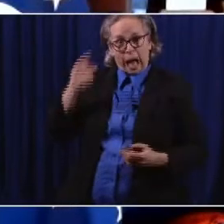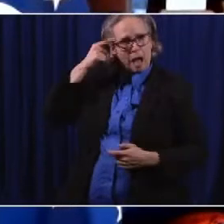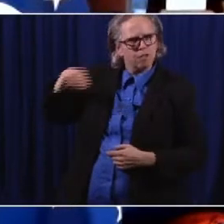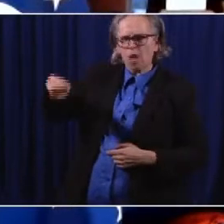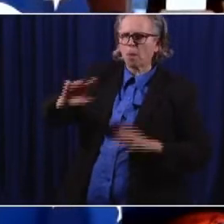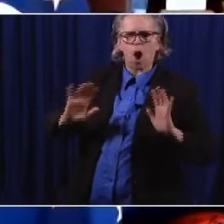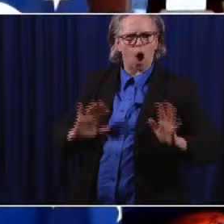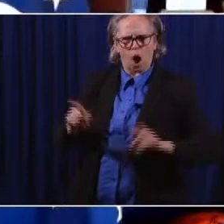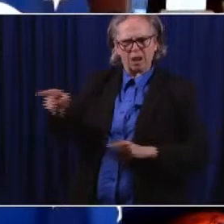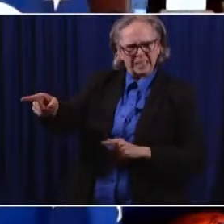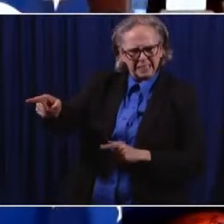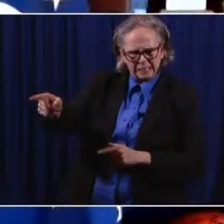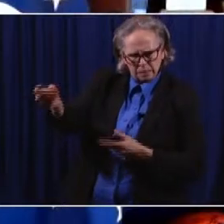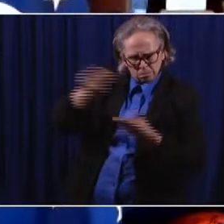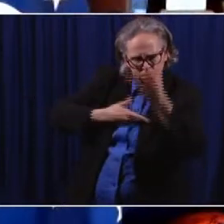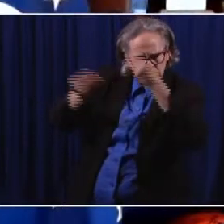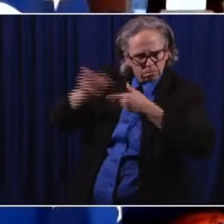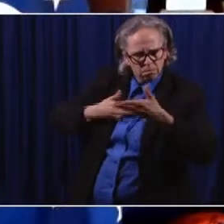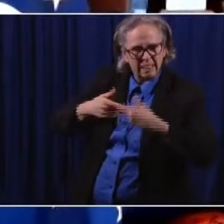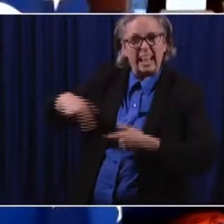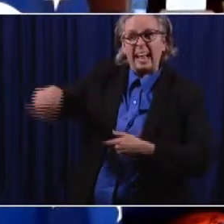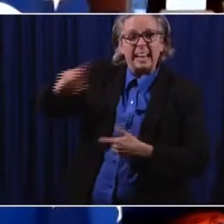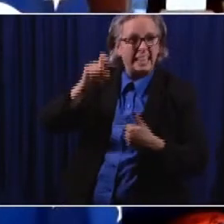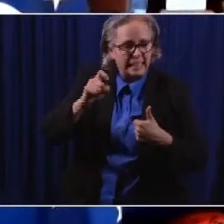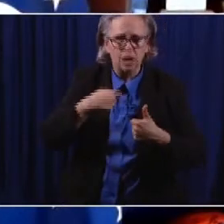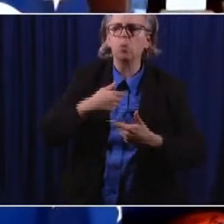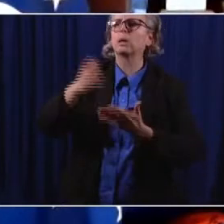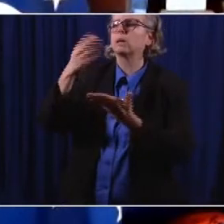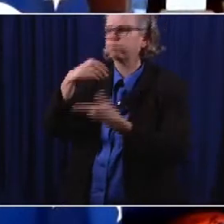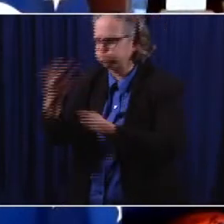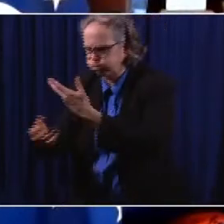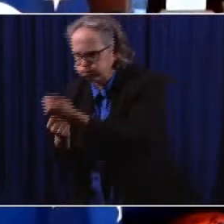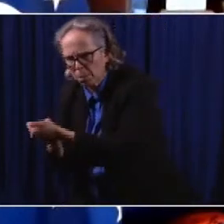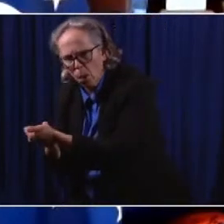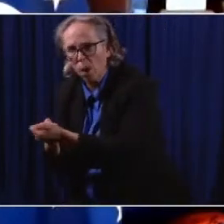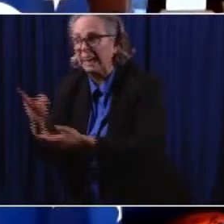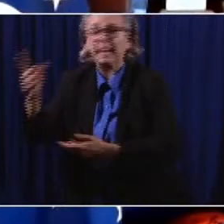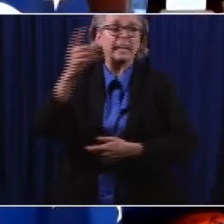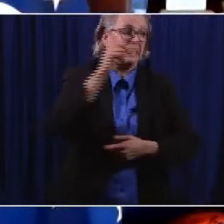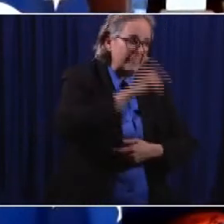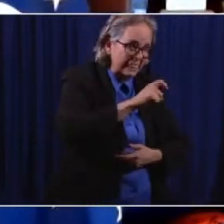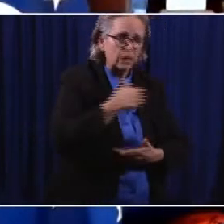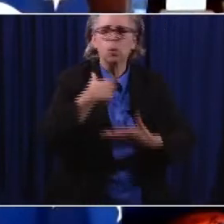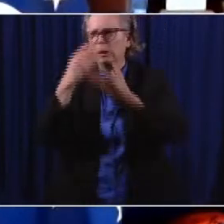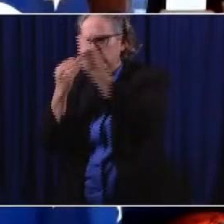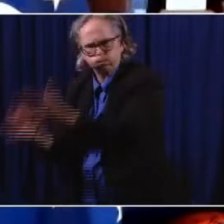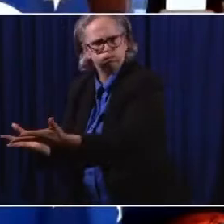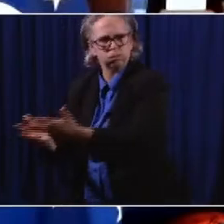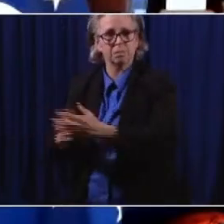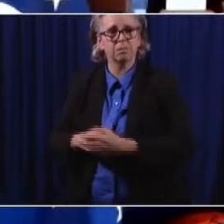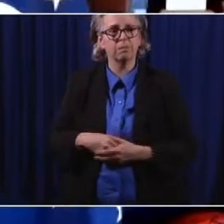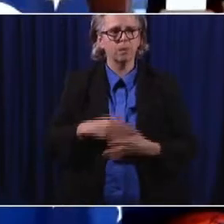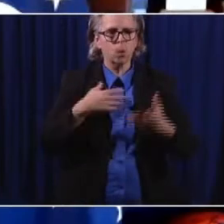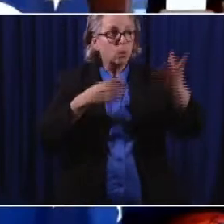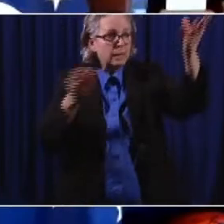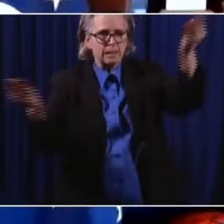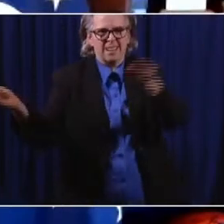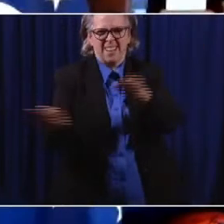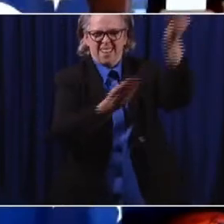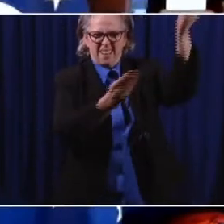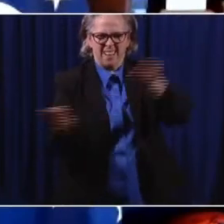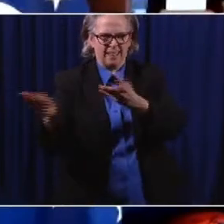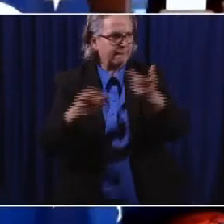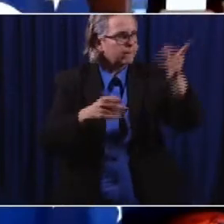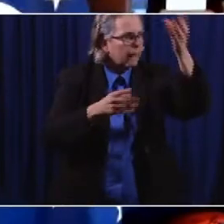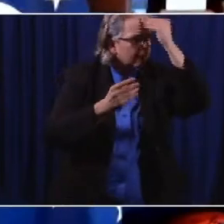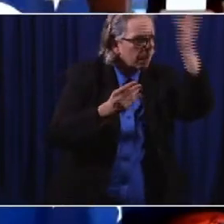hospitals and institutions in this state, and we have responded by reaching out to try to get those clearances for those